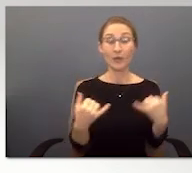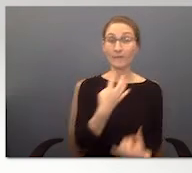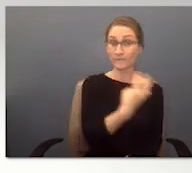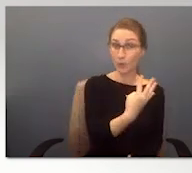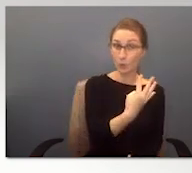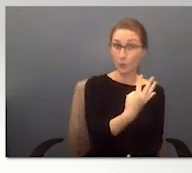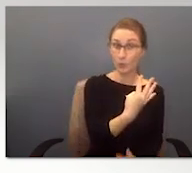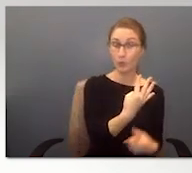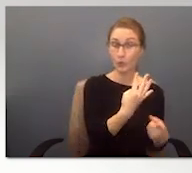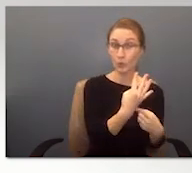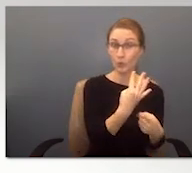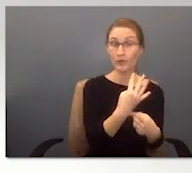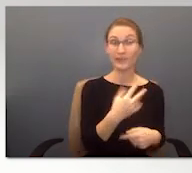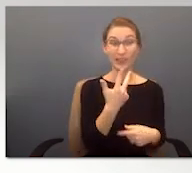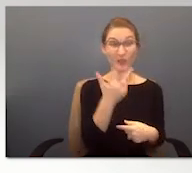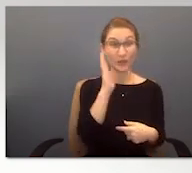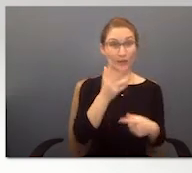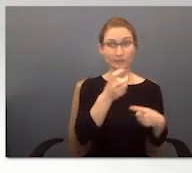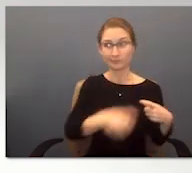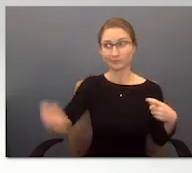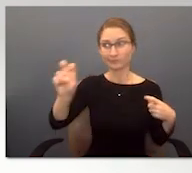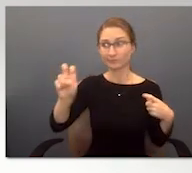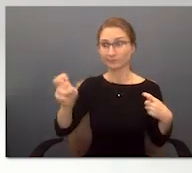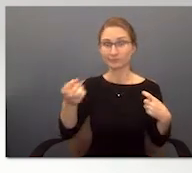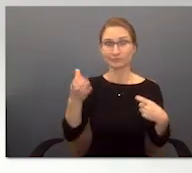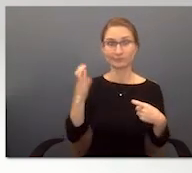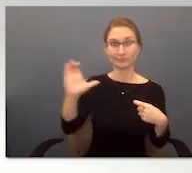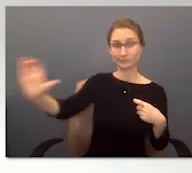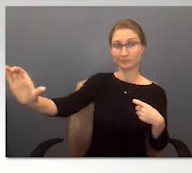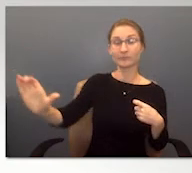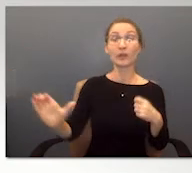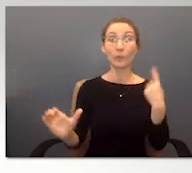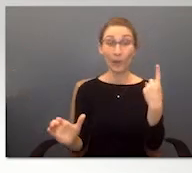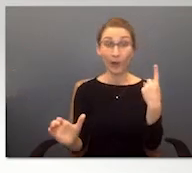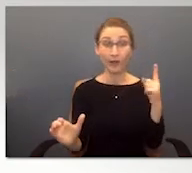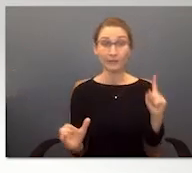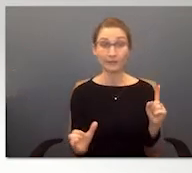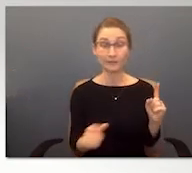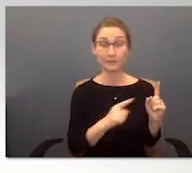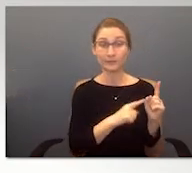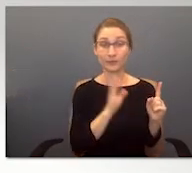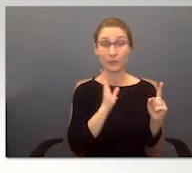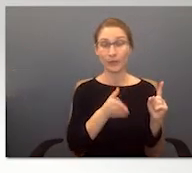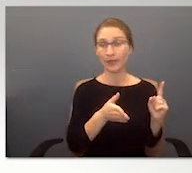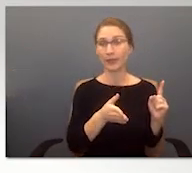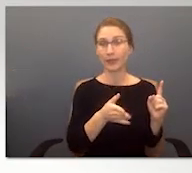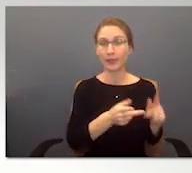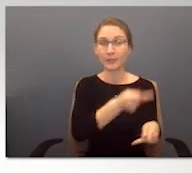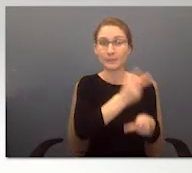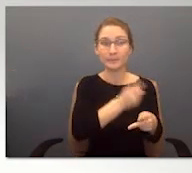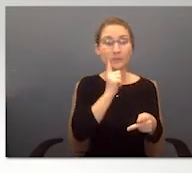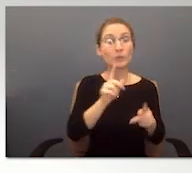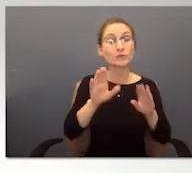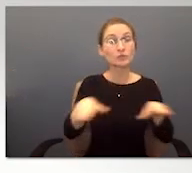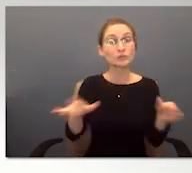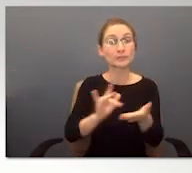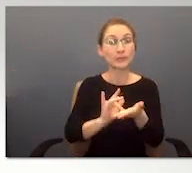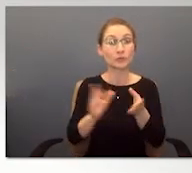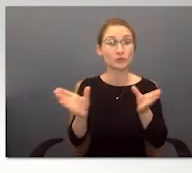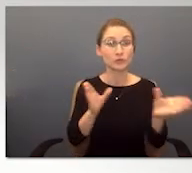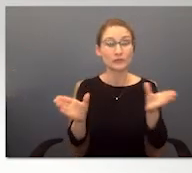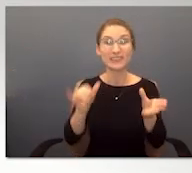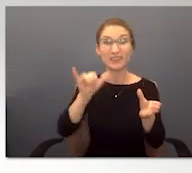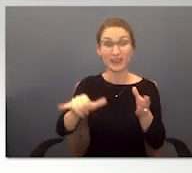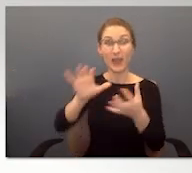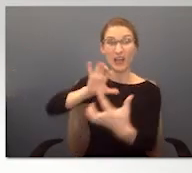right now. 3 will be transitioned out in July, and then we're going to retain 1 building in Children's Medical Services.